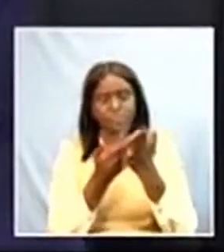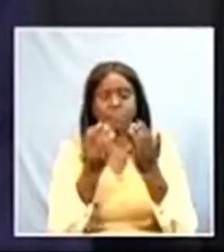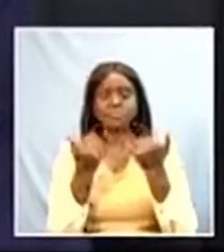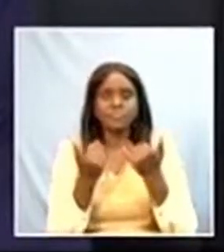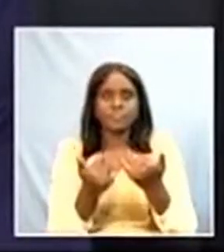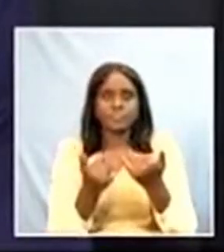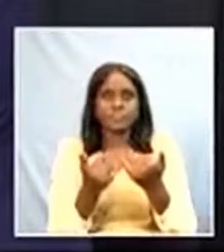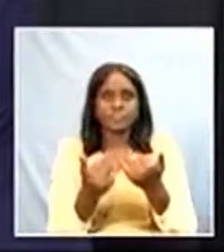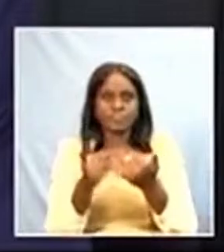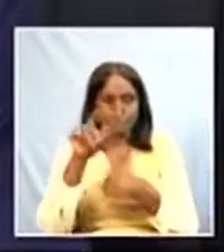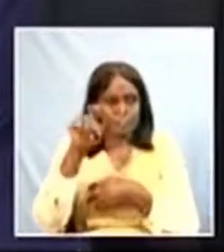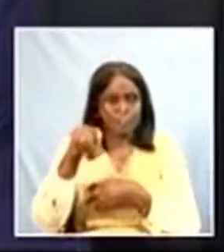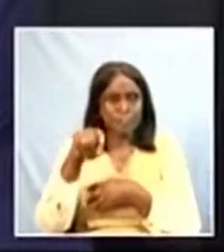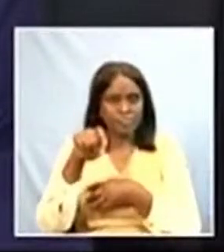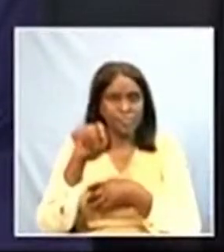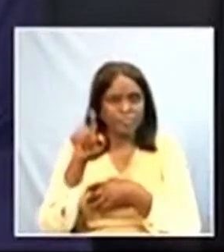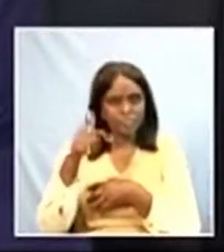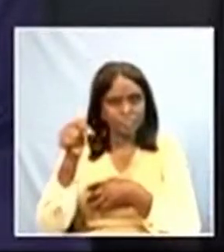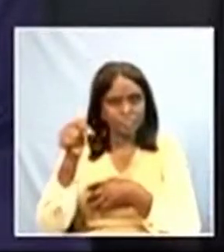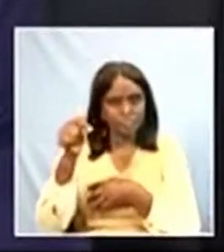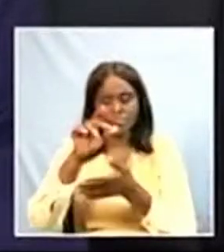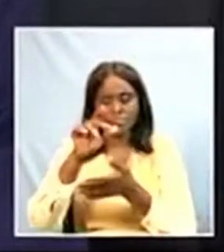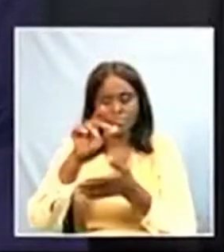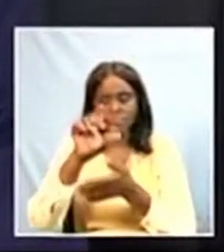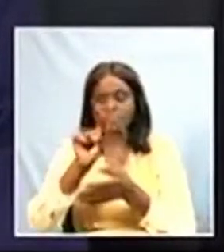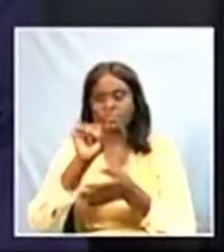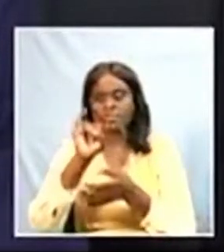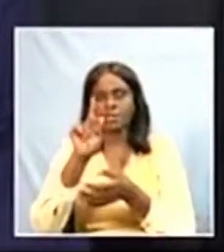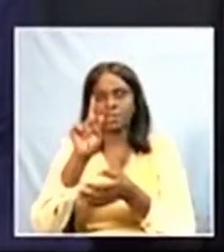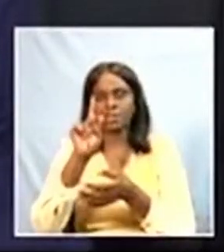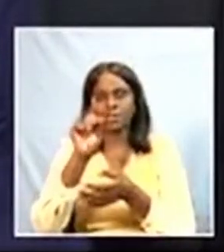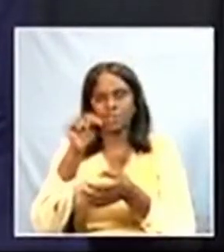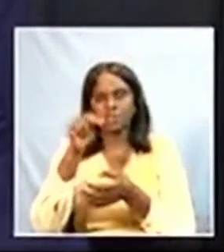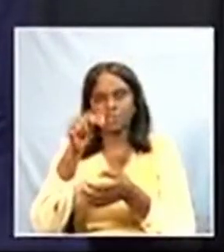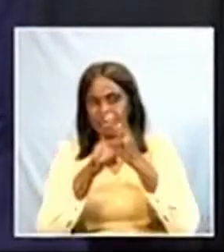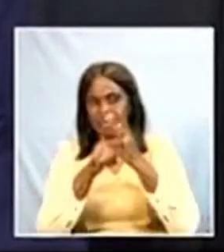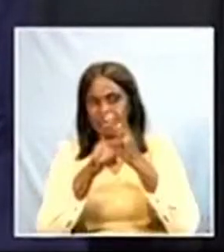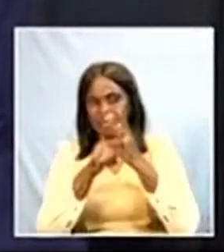hereby demand that you pay SIKONGO Town Council